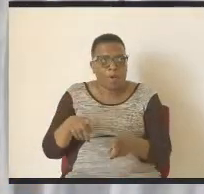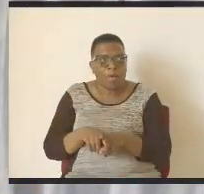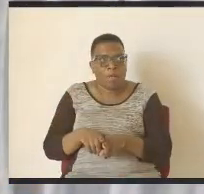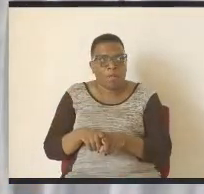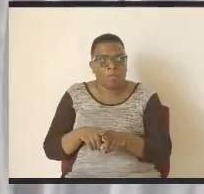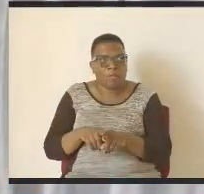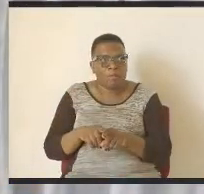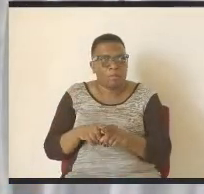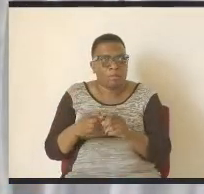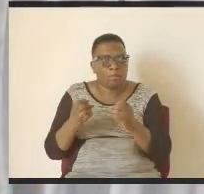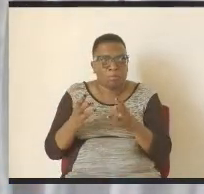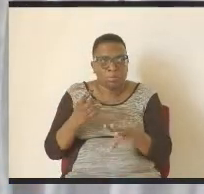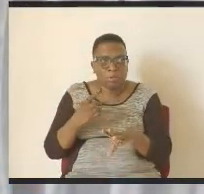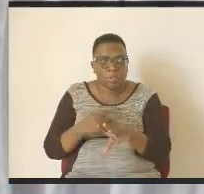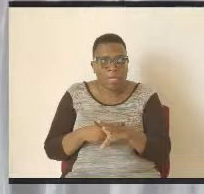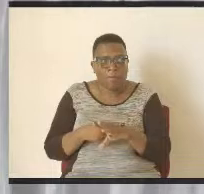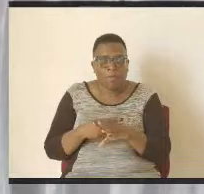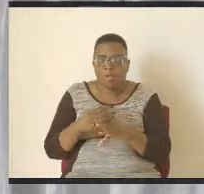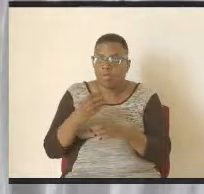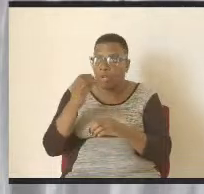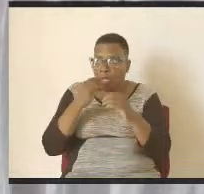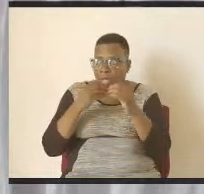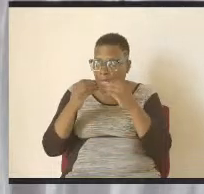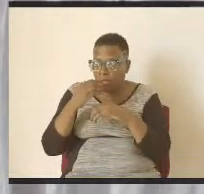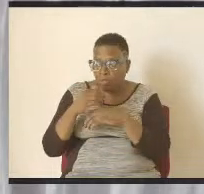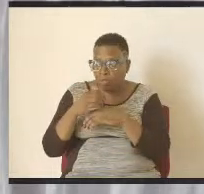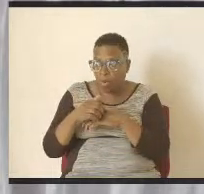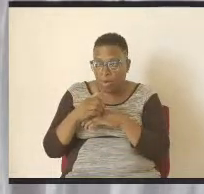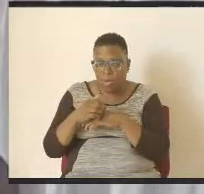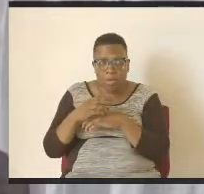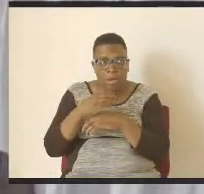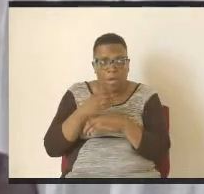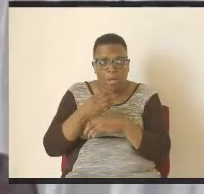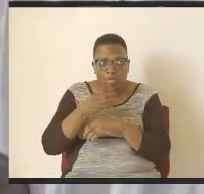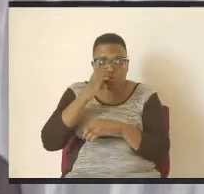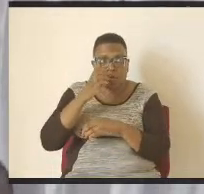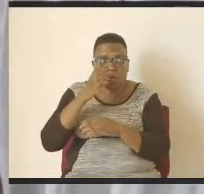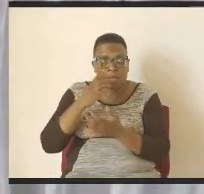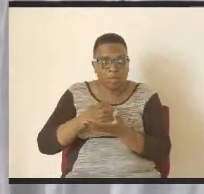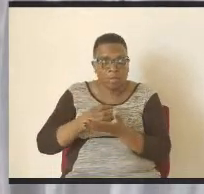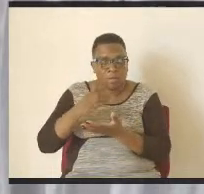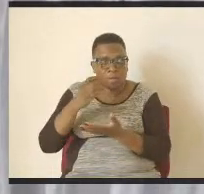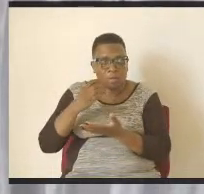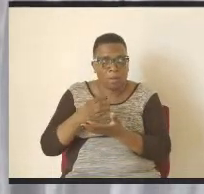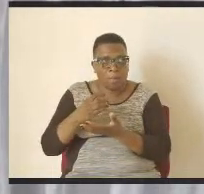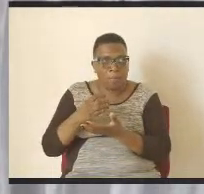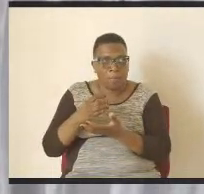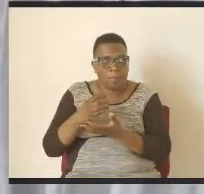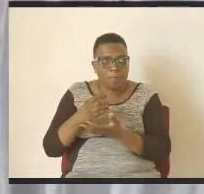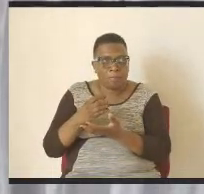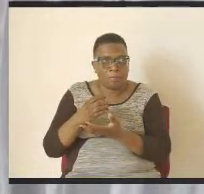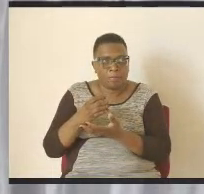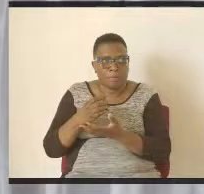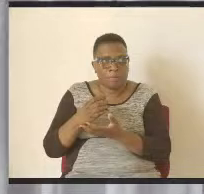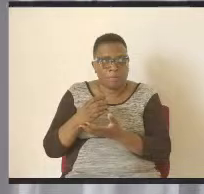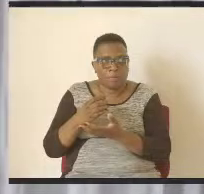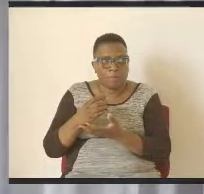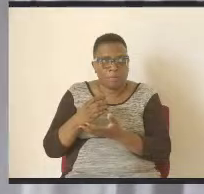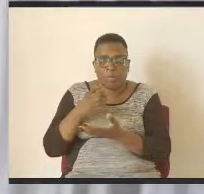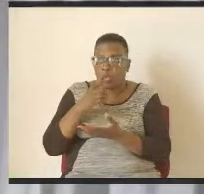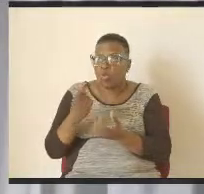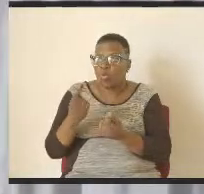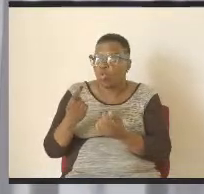you eat this bread and drink this cup, you do